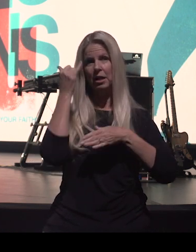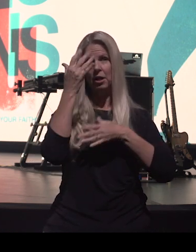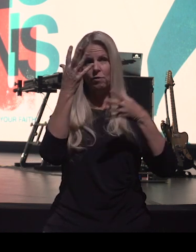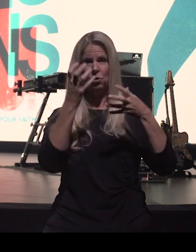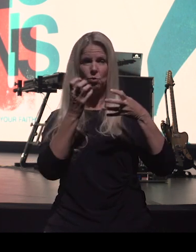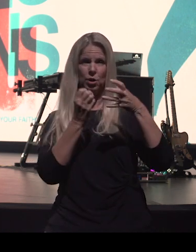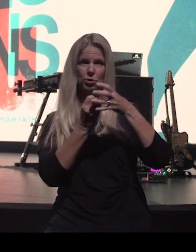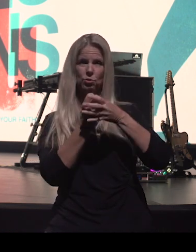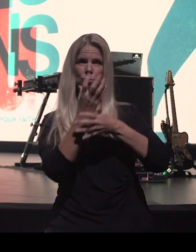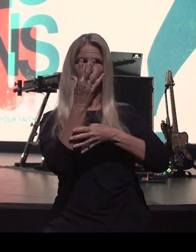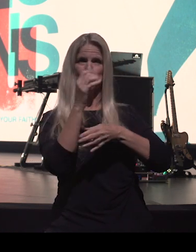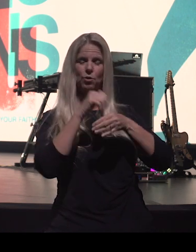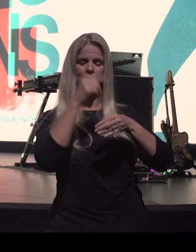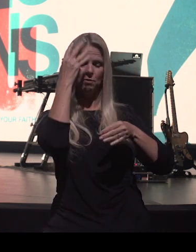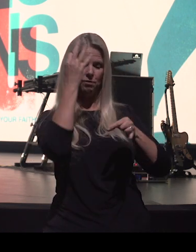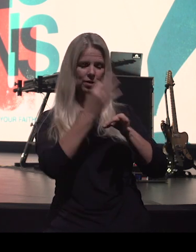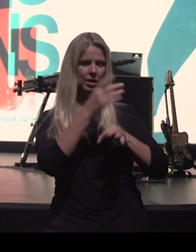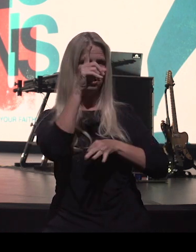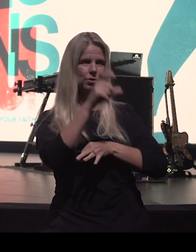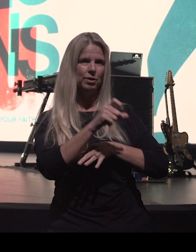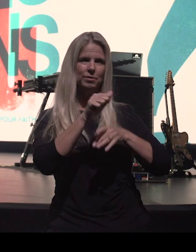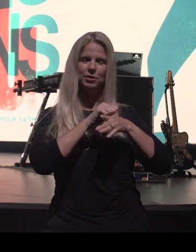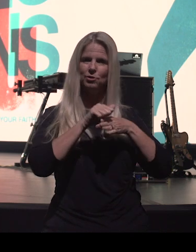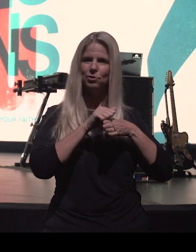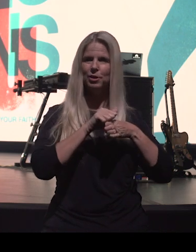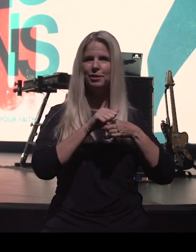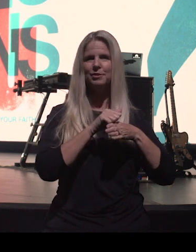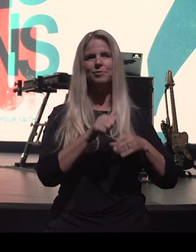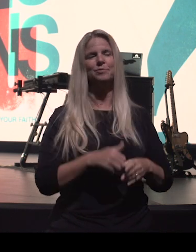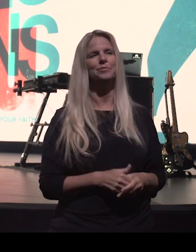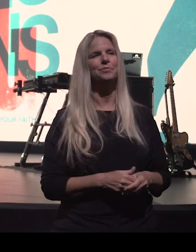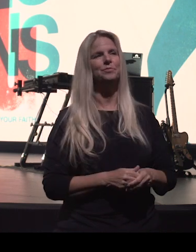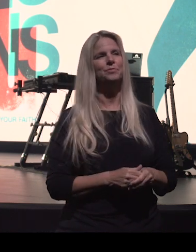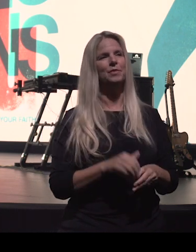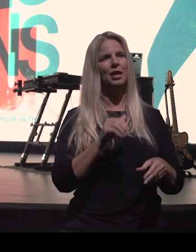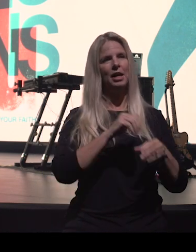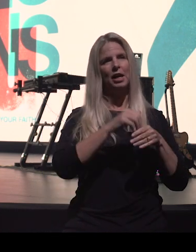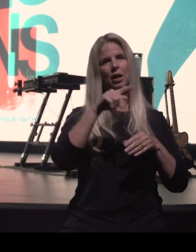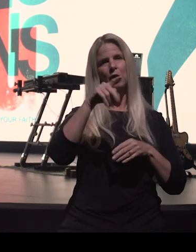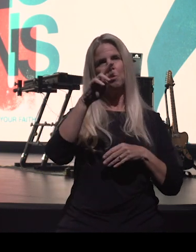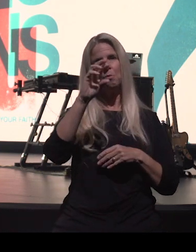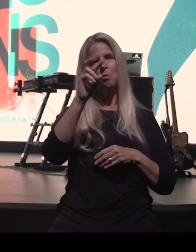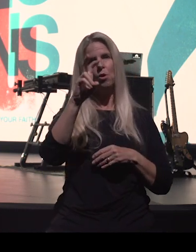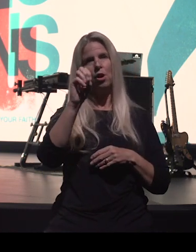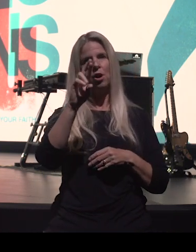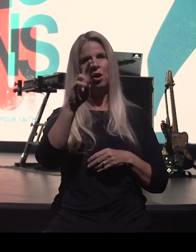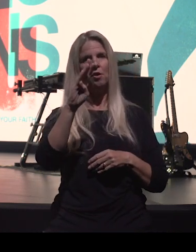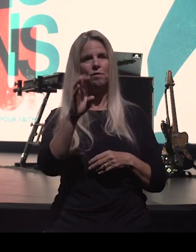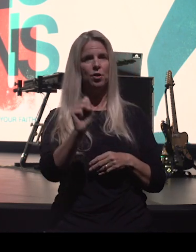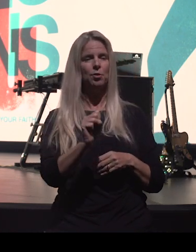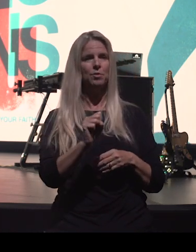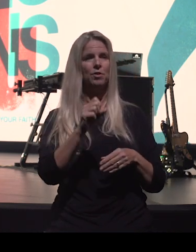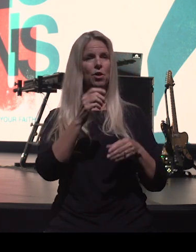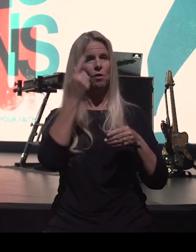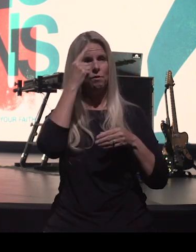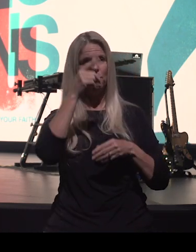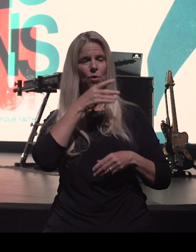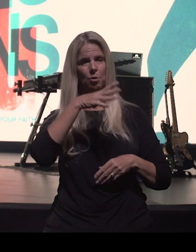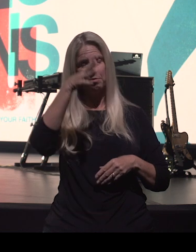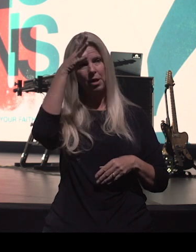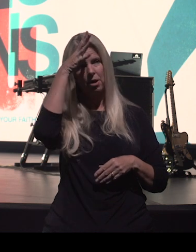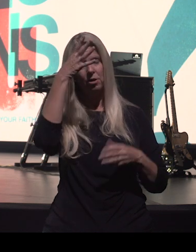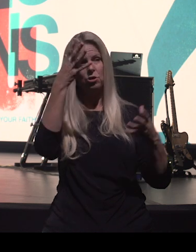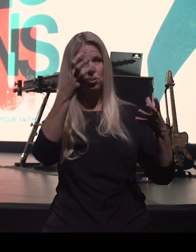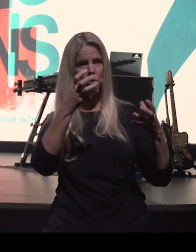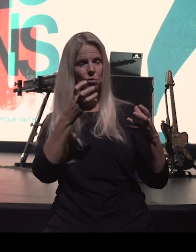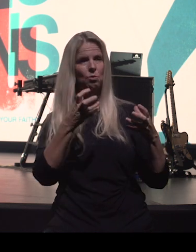have to train. I love this verse in Proverbs, just for us parents. I mean, listen to this. You want your kids to